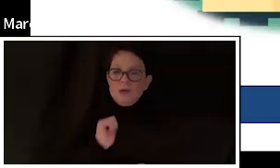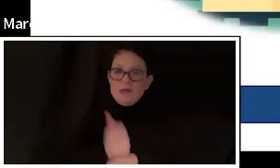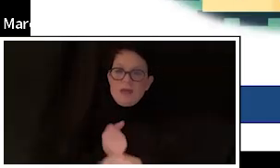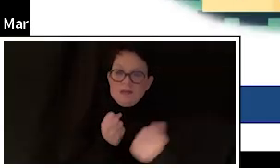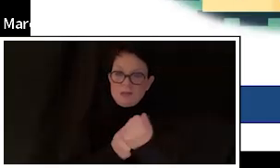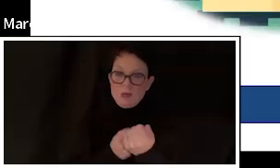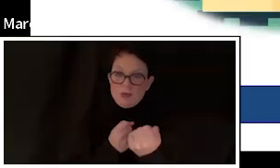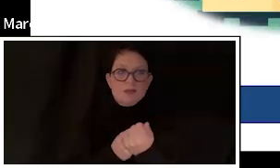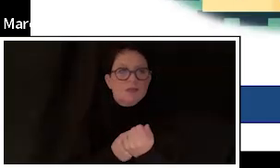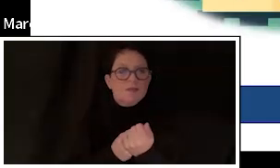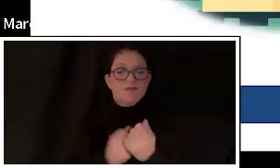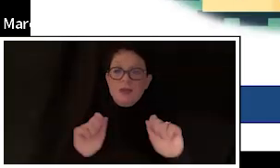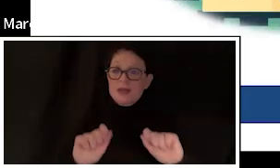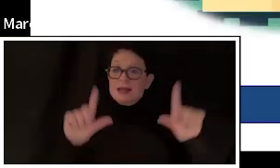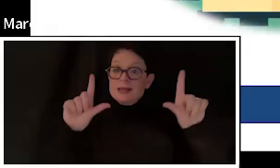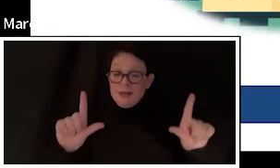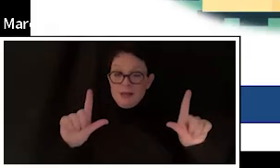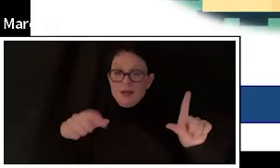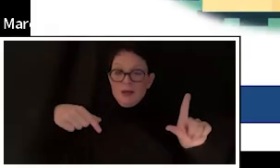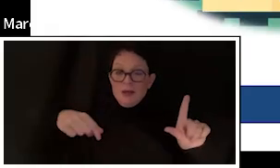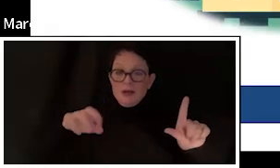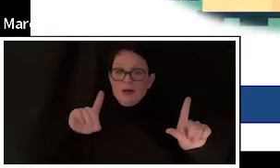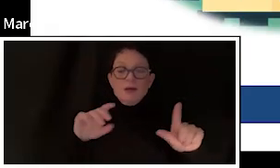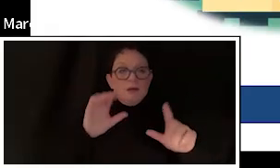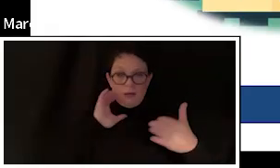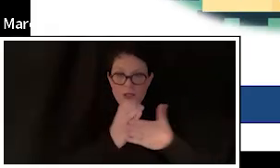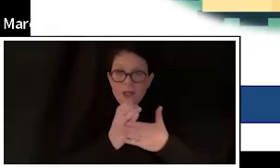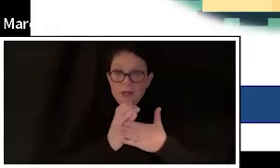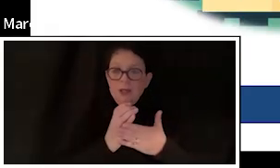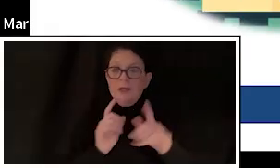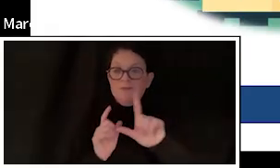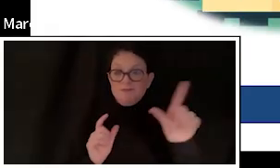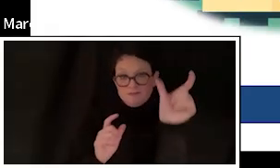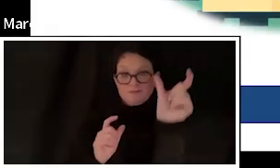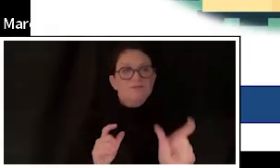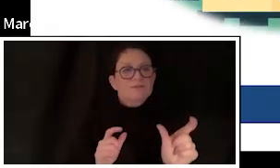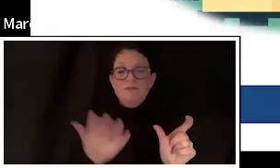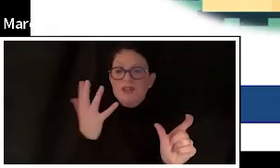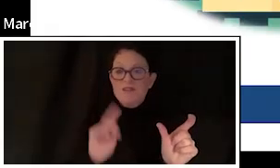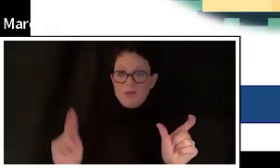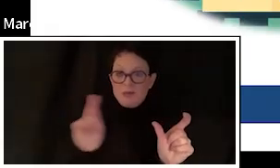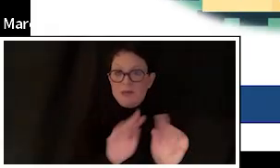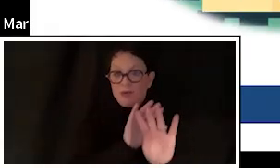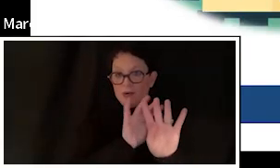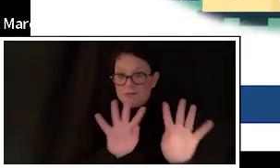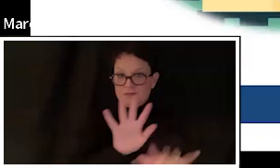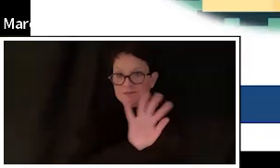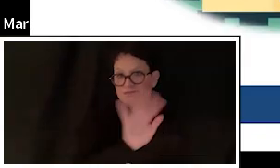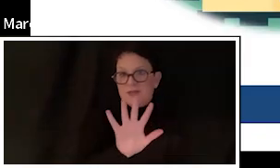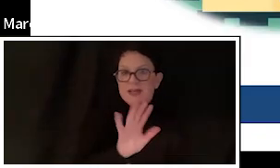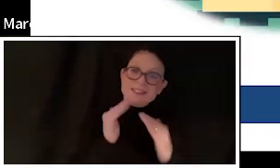Community-based supports. On this slide, there's a picture or image of 5 individuals. They all seem